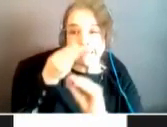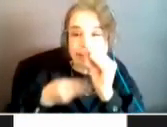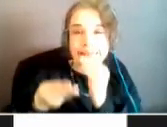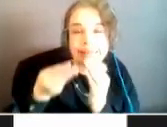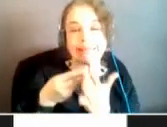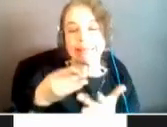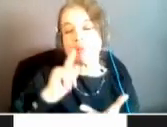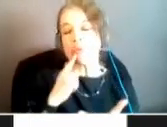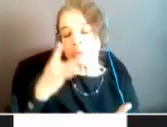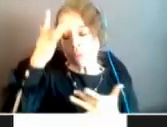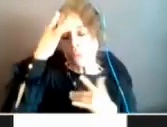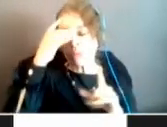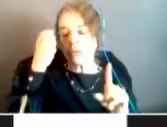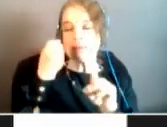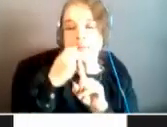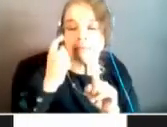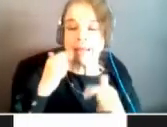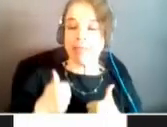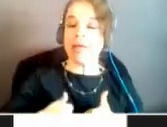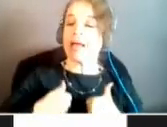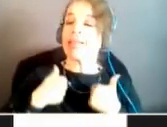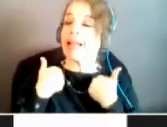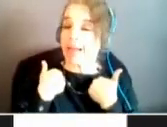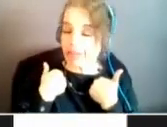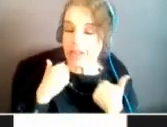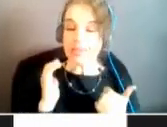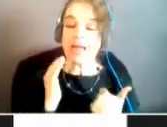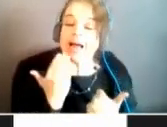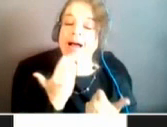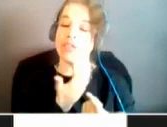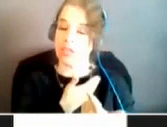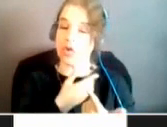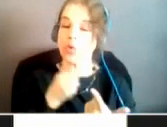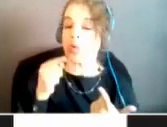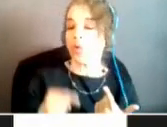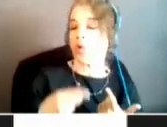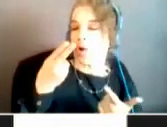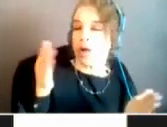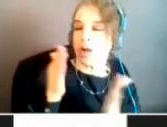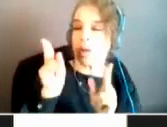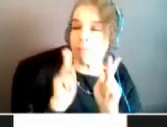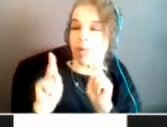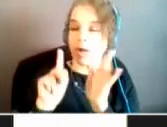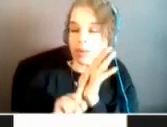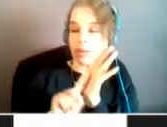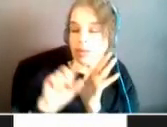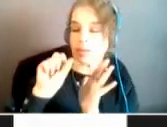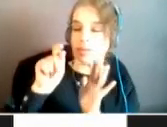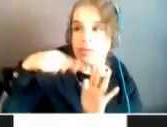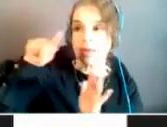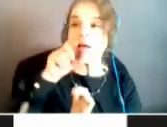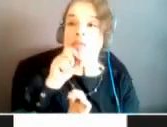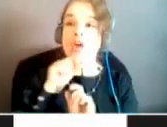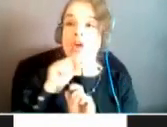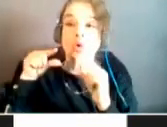chronic illness that impacts quality of life. It could be that as it tapers off, this is due to a small population size in those age groups